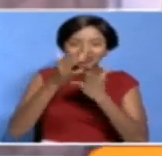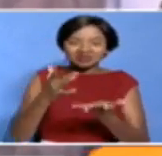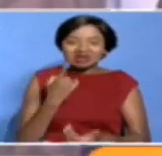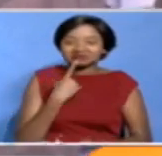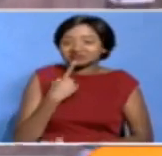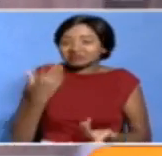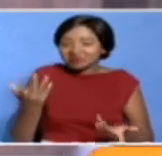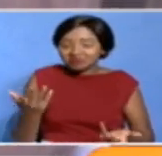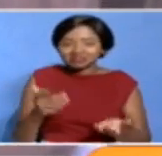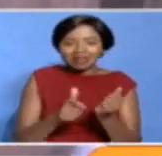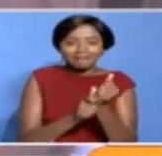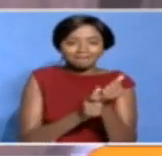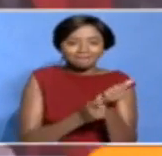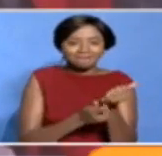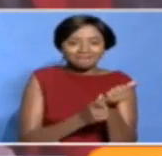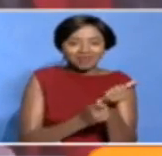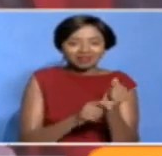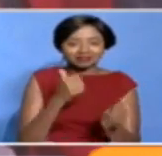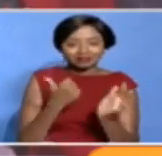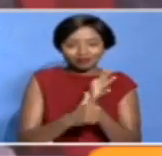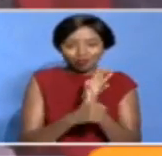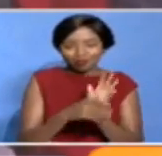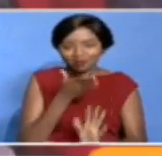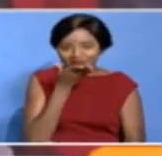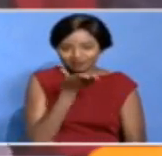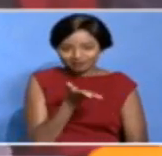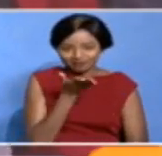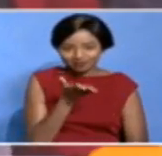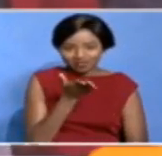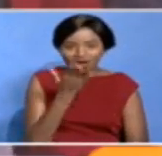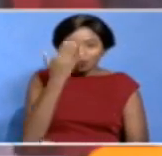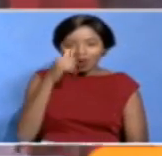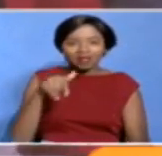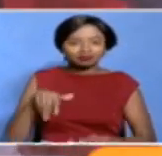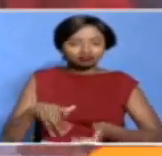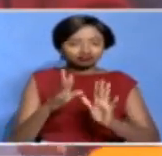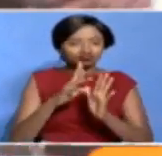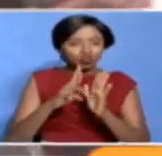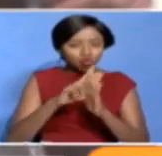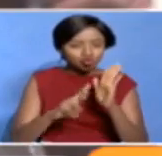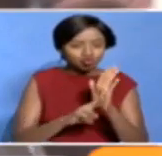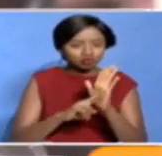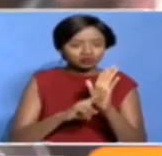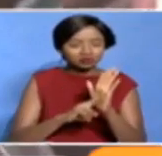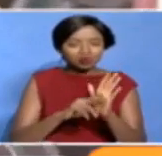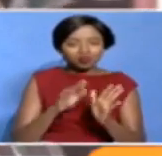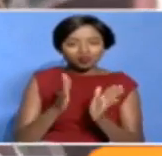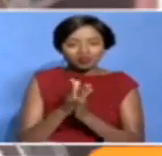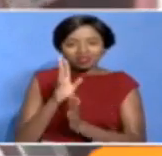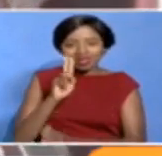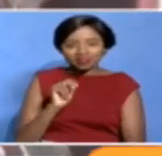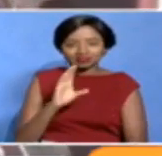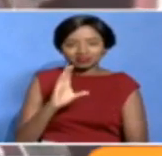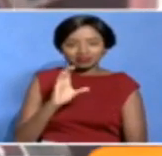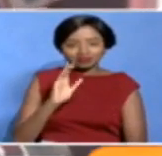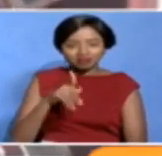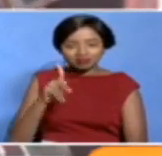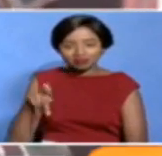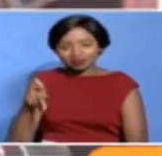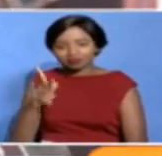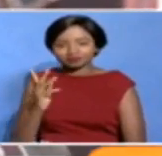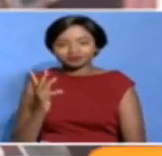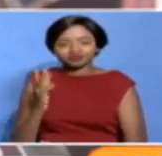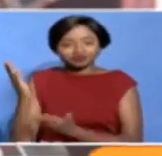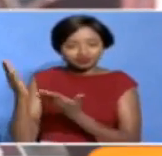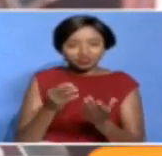the maize crisis, criticizing the strict rules introduced by NCPB for those intending to supply their maize to the